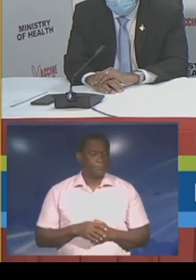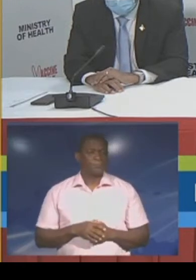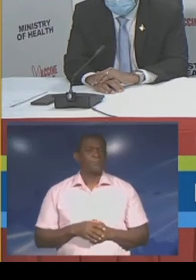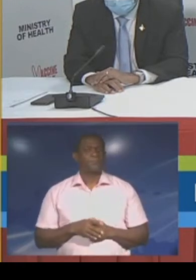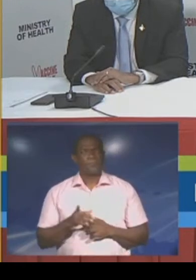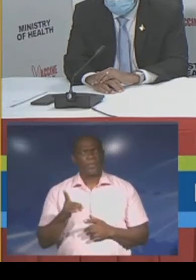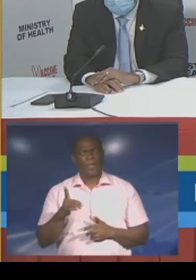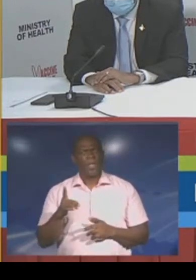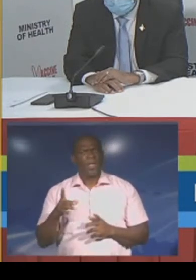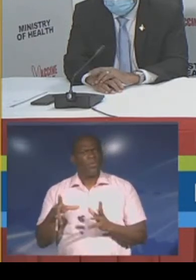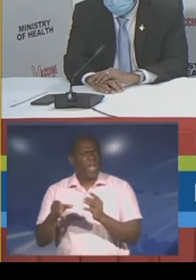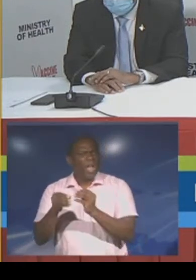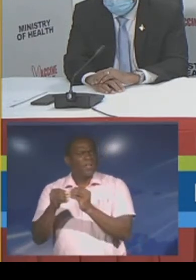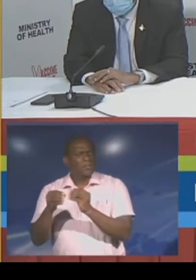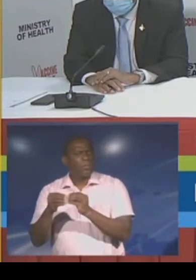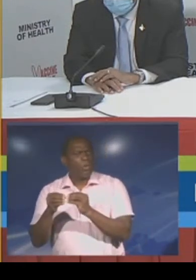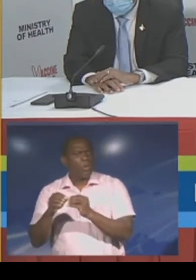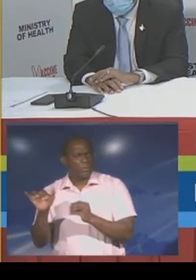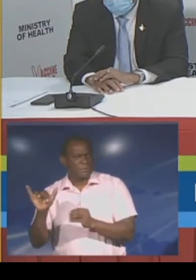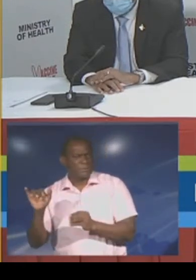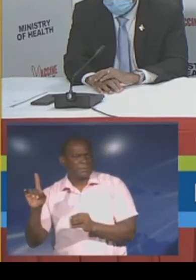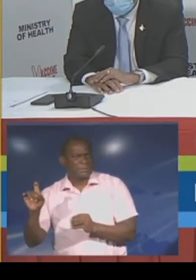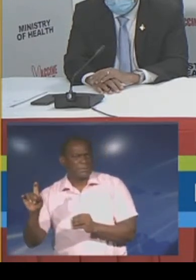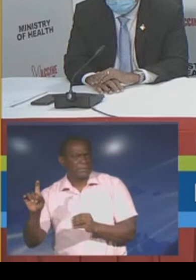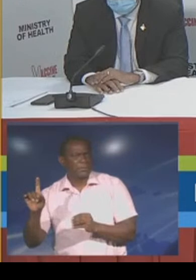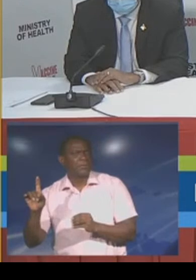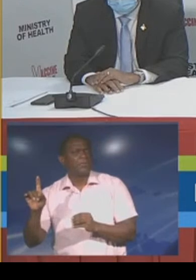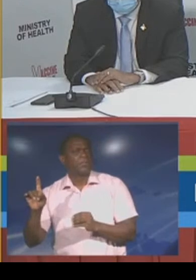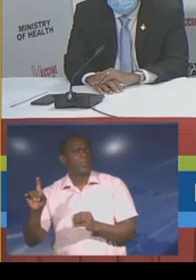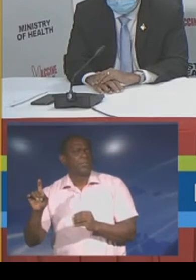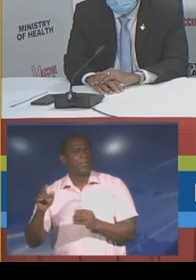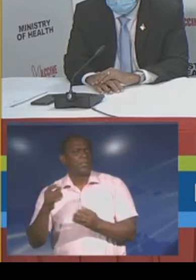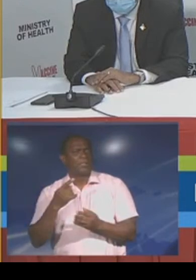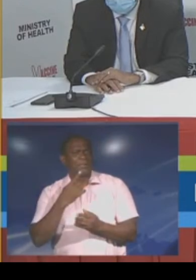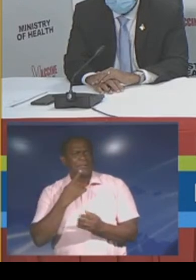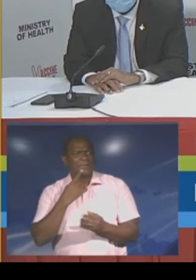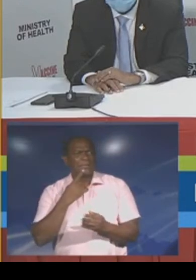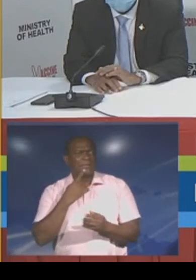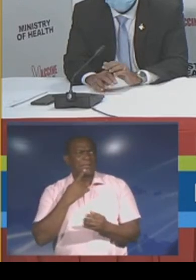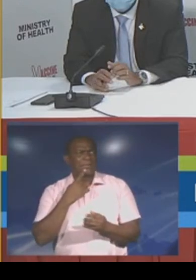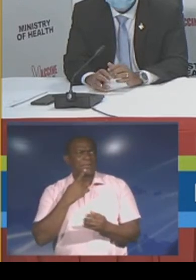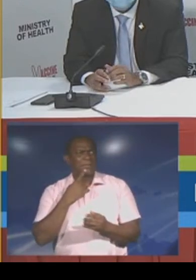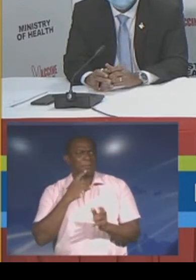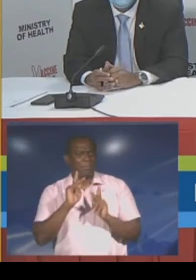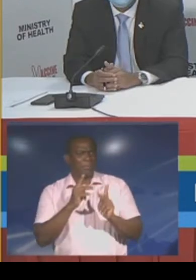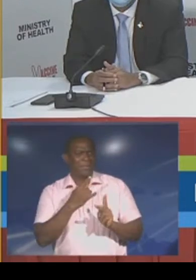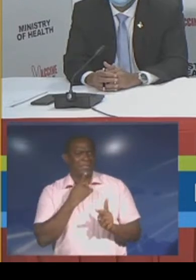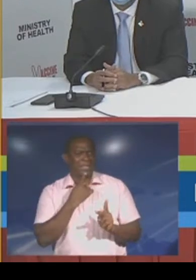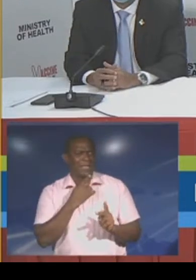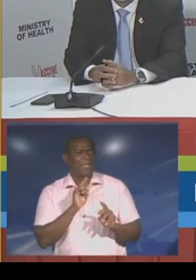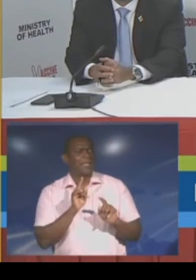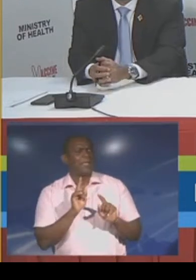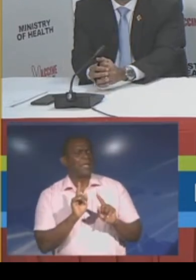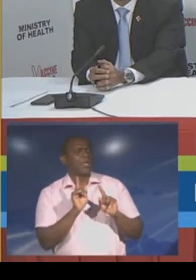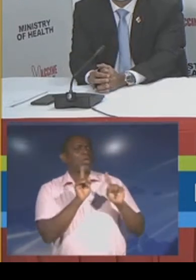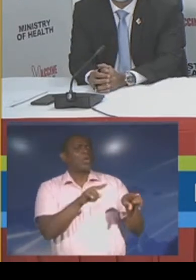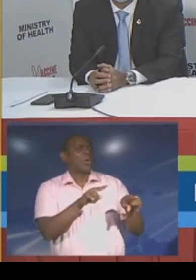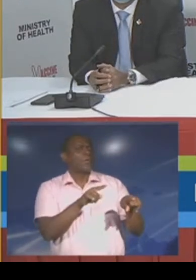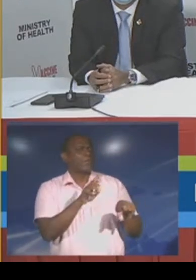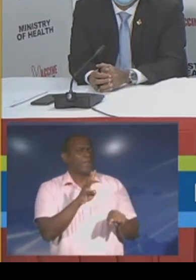that question that was asked, I've seen people saying they're going for, I'm thinking